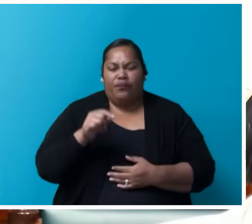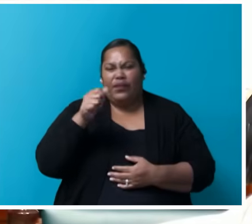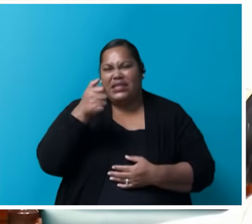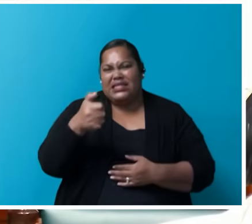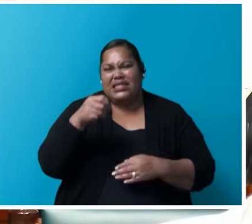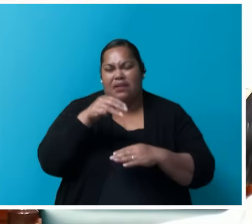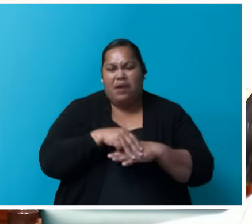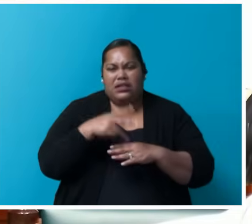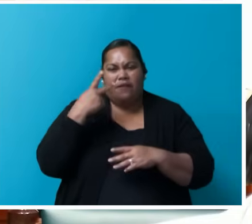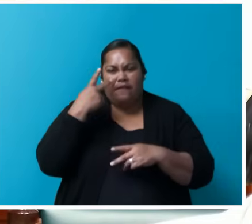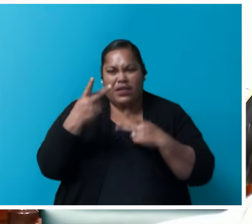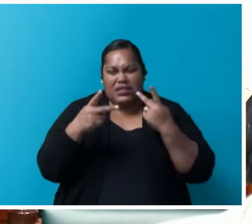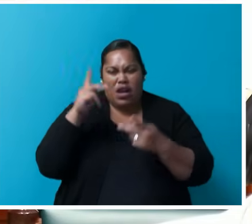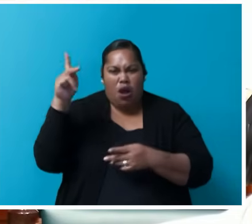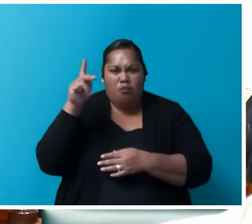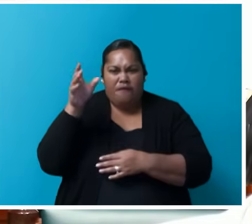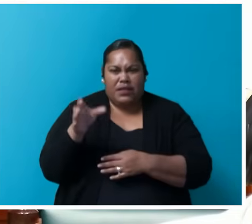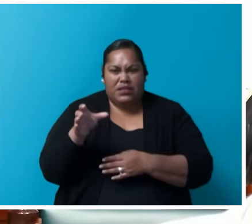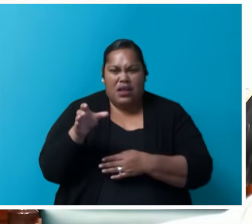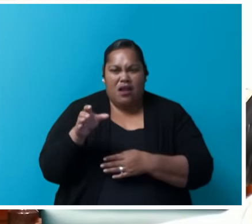visiting professor at the University of Otago.